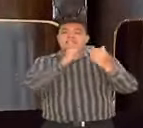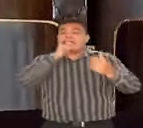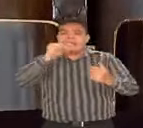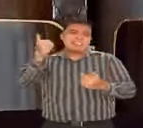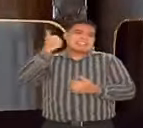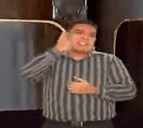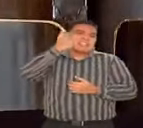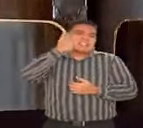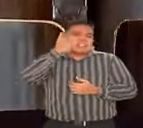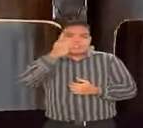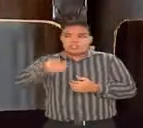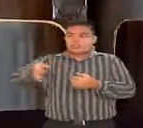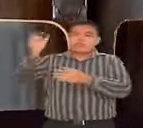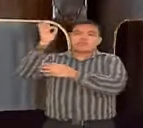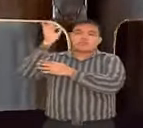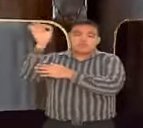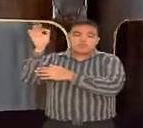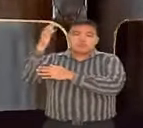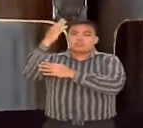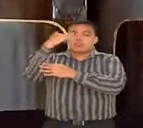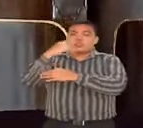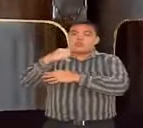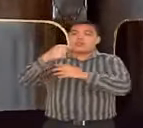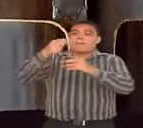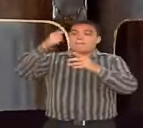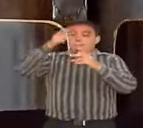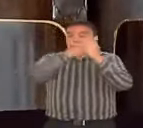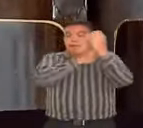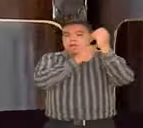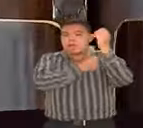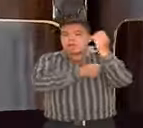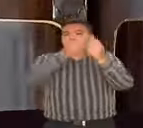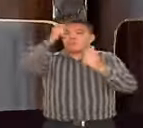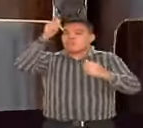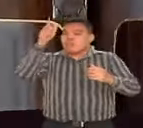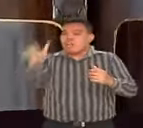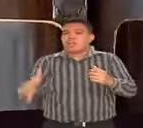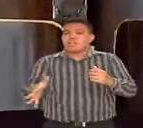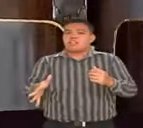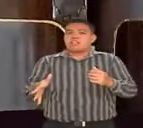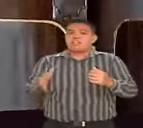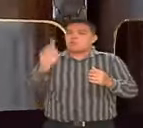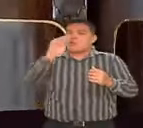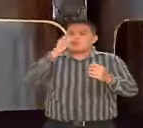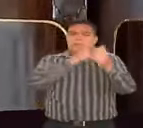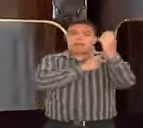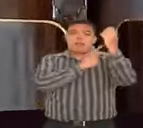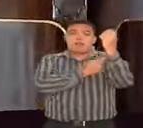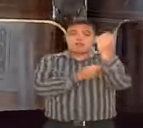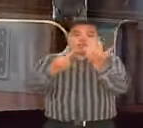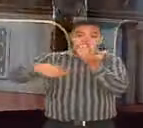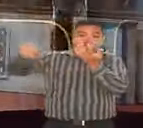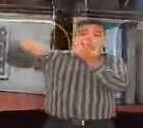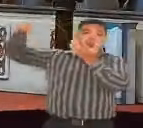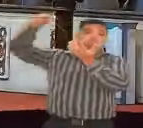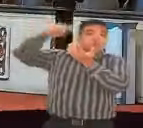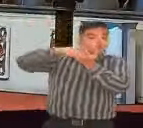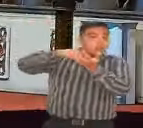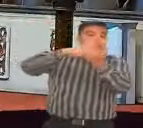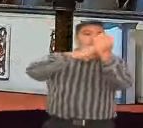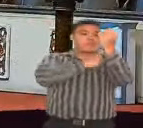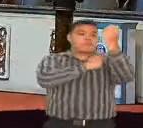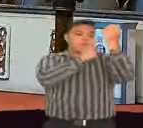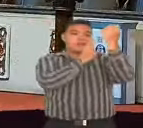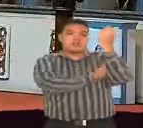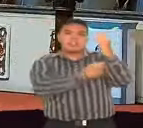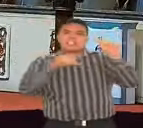ashamed of the gospel of Christ, for it is the power of God unto salvation. What is that power? It's resurrection power. It's